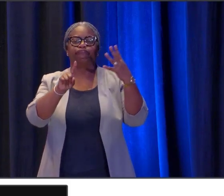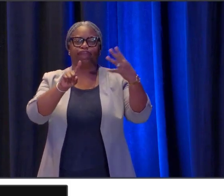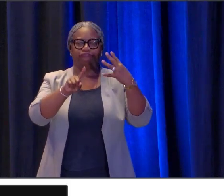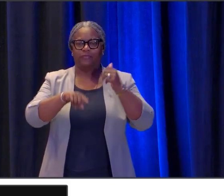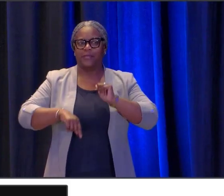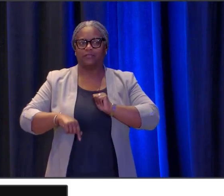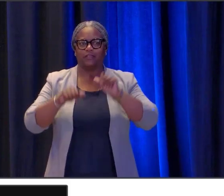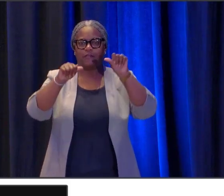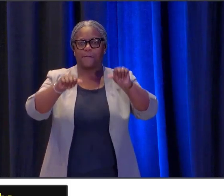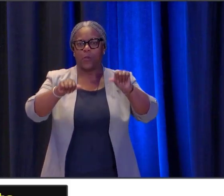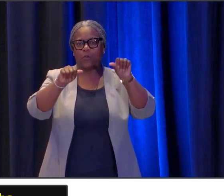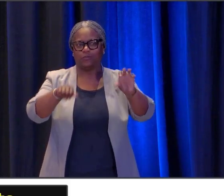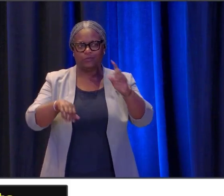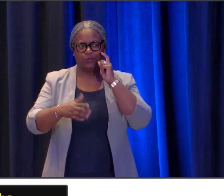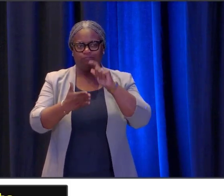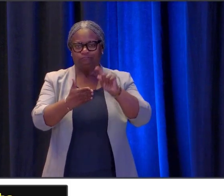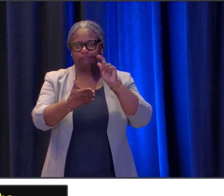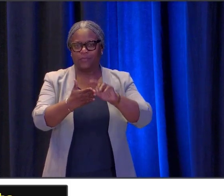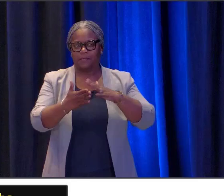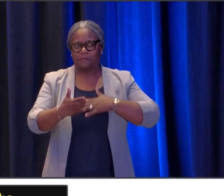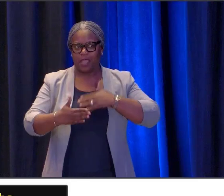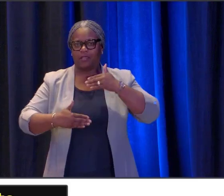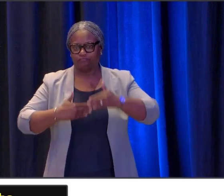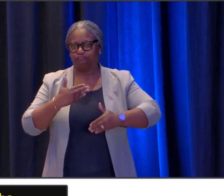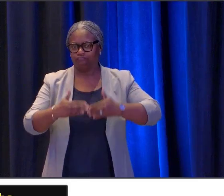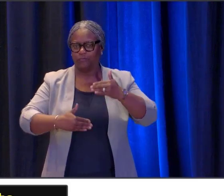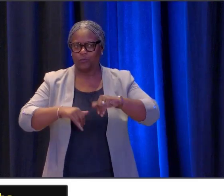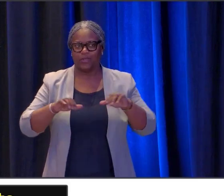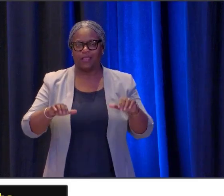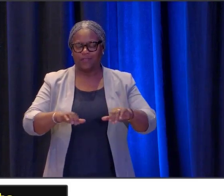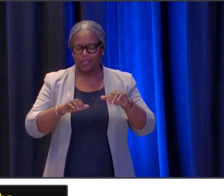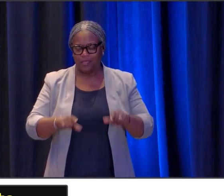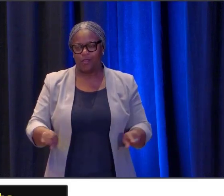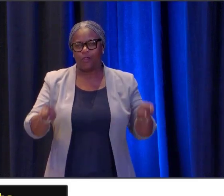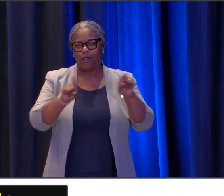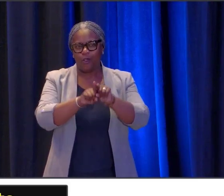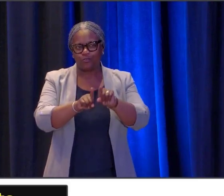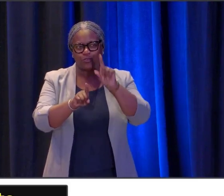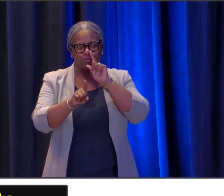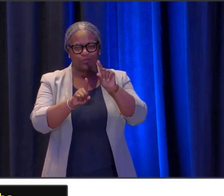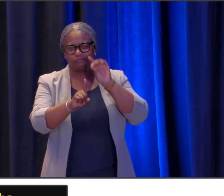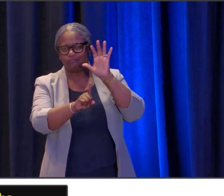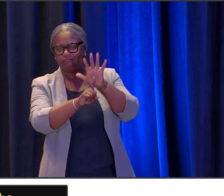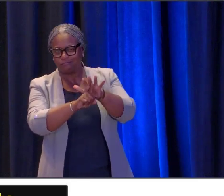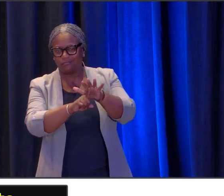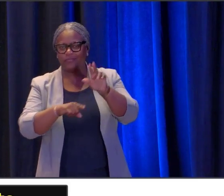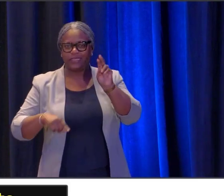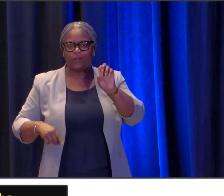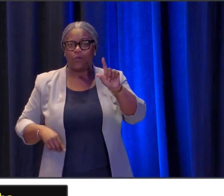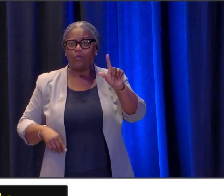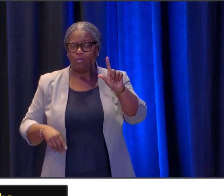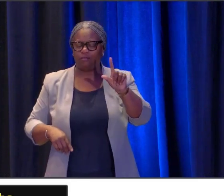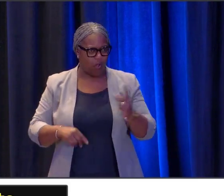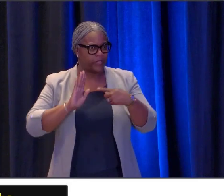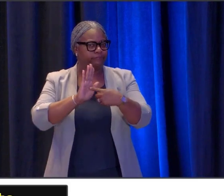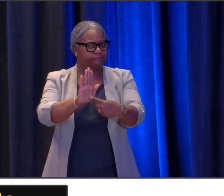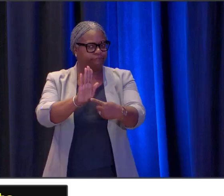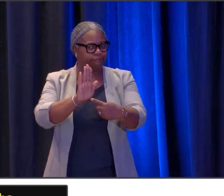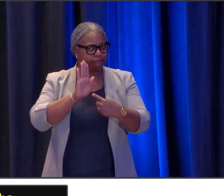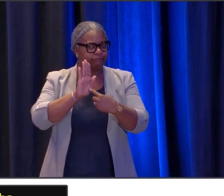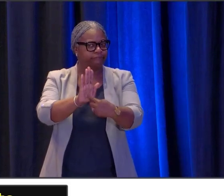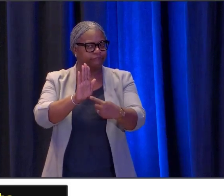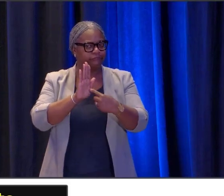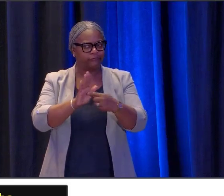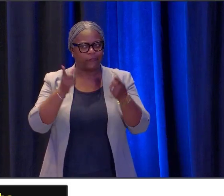events and those kind of things to create that presence. And I carry with me Nickel, and